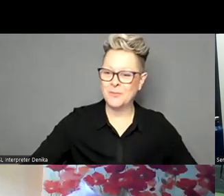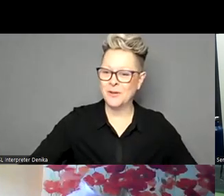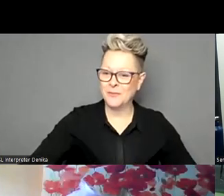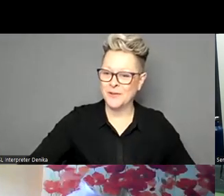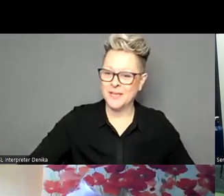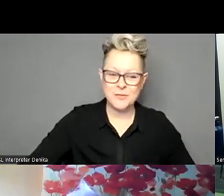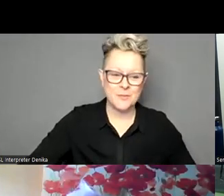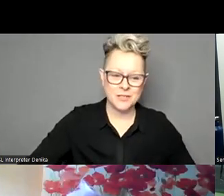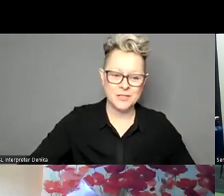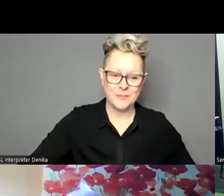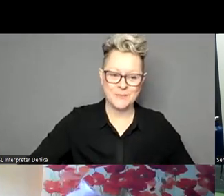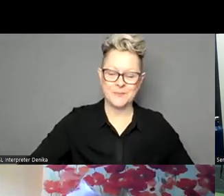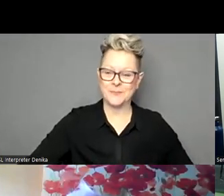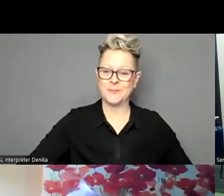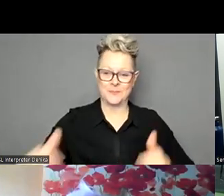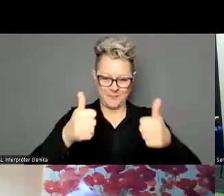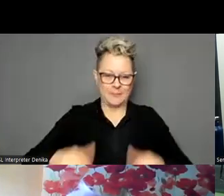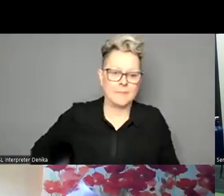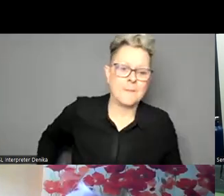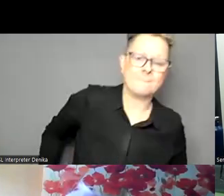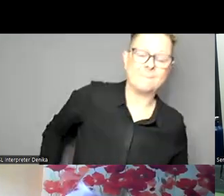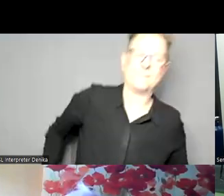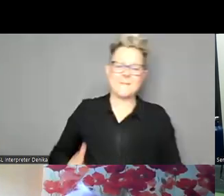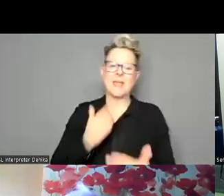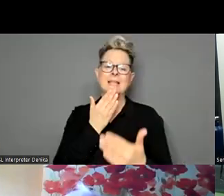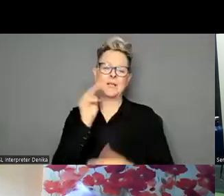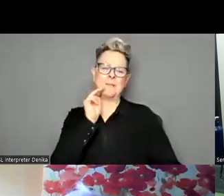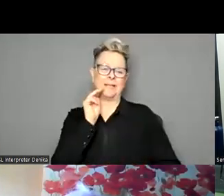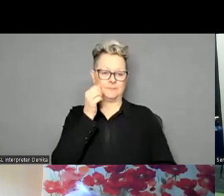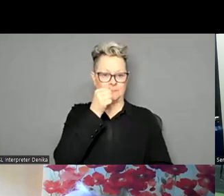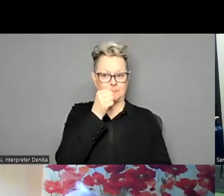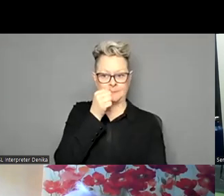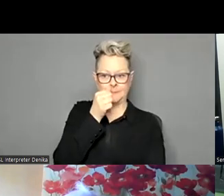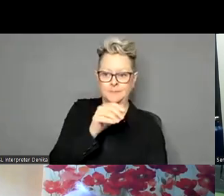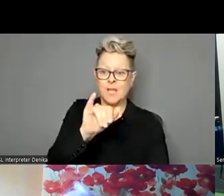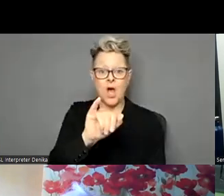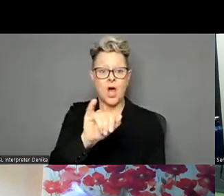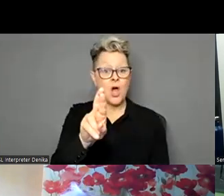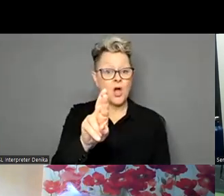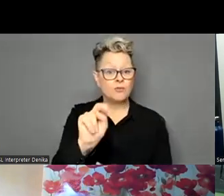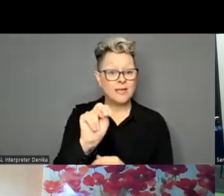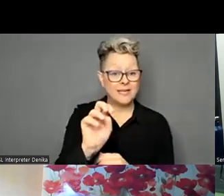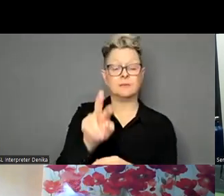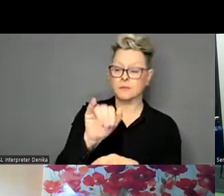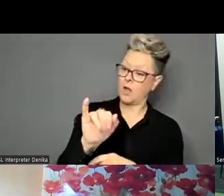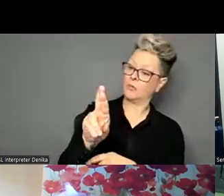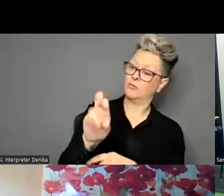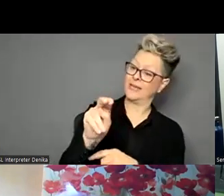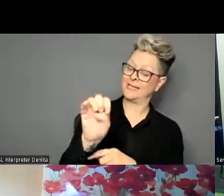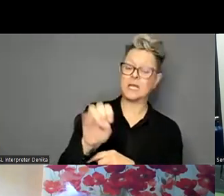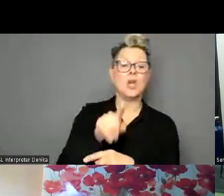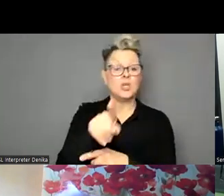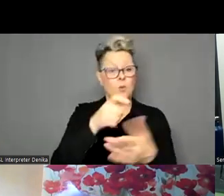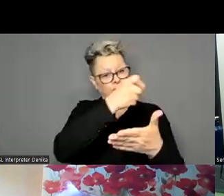Fantastic. Okay, wonderful. Thank you so much. Thank you. Irene asks, when you refer to a handwritten will, does